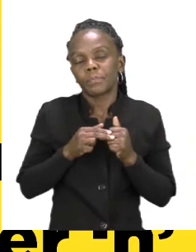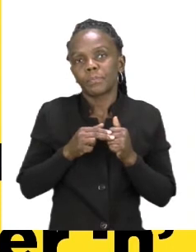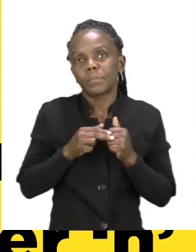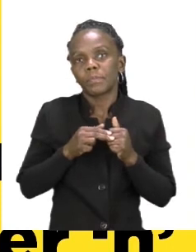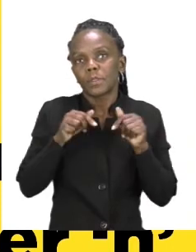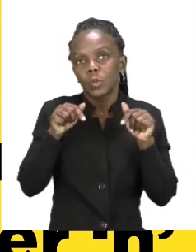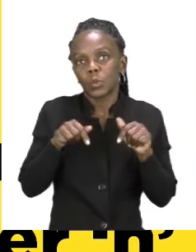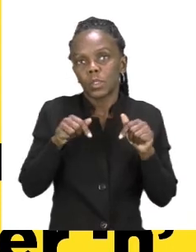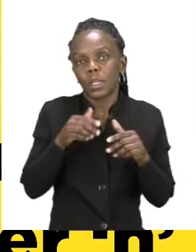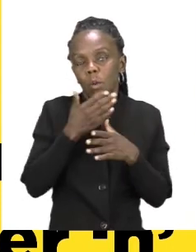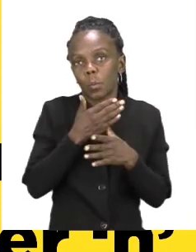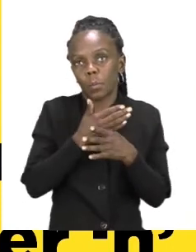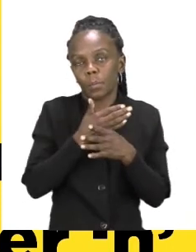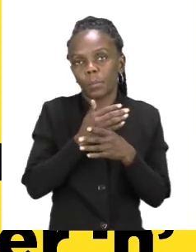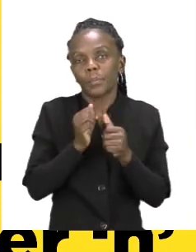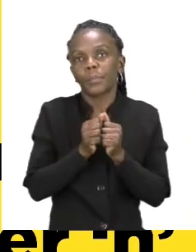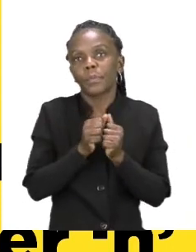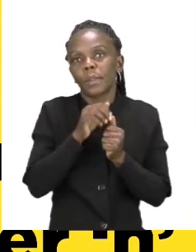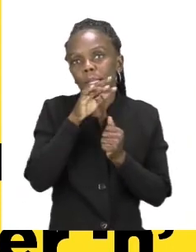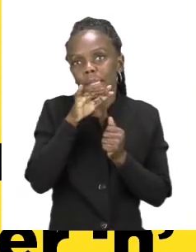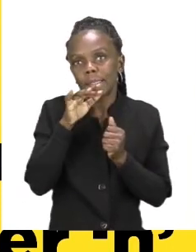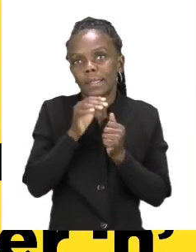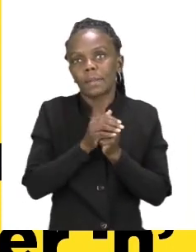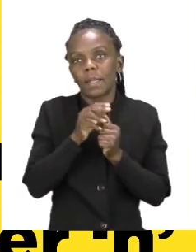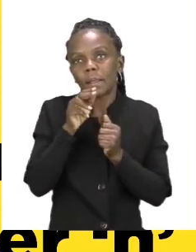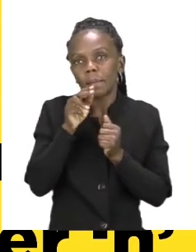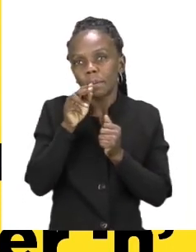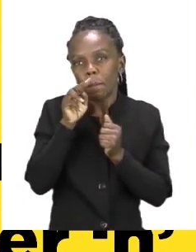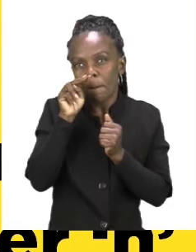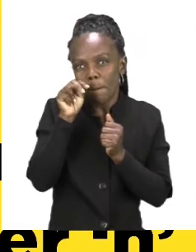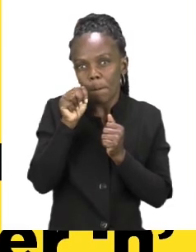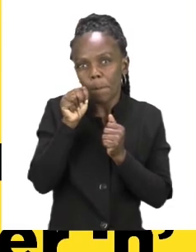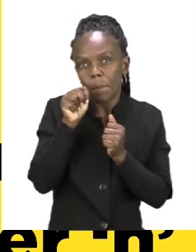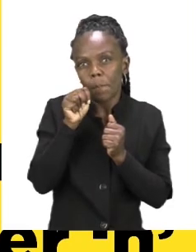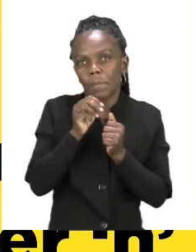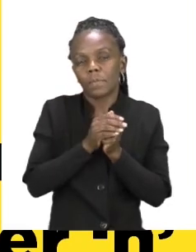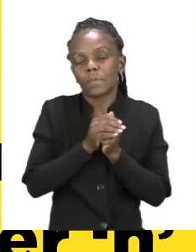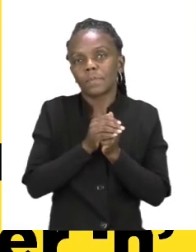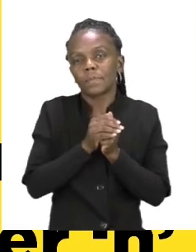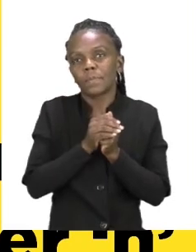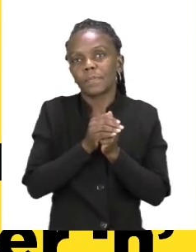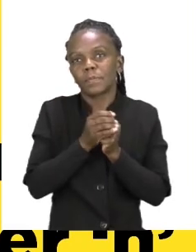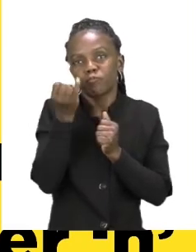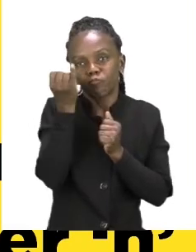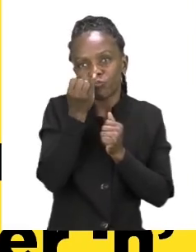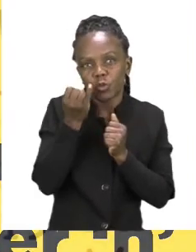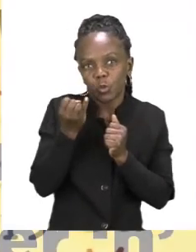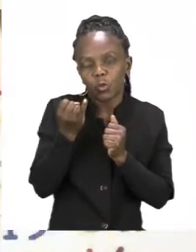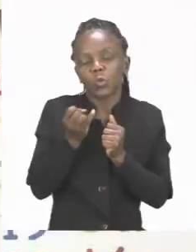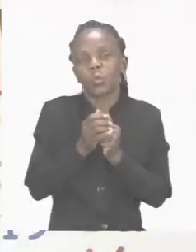Today's lesson is all about the letter N and